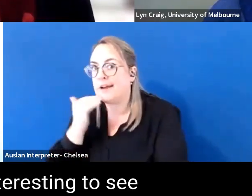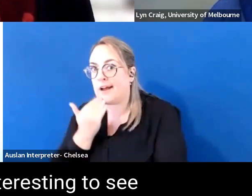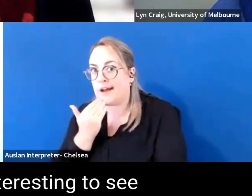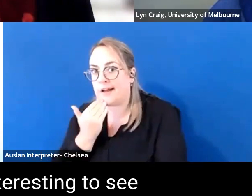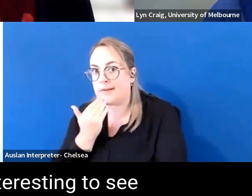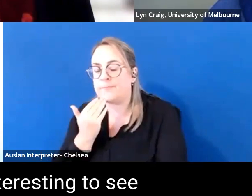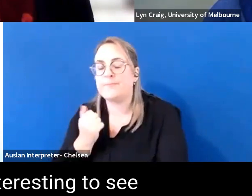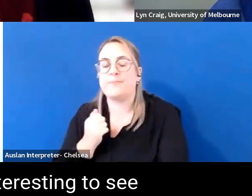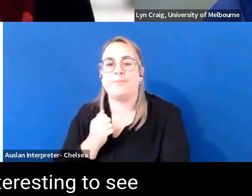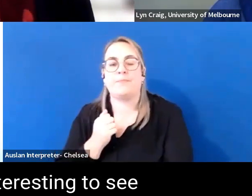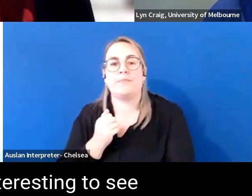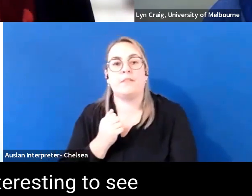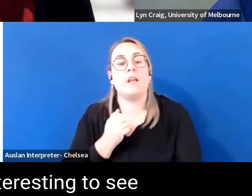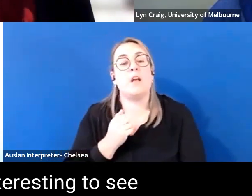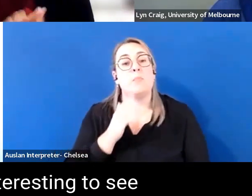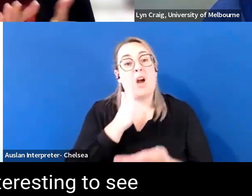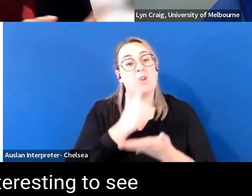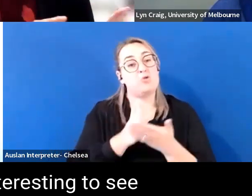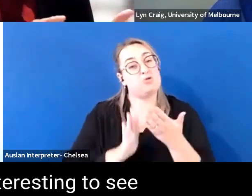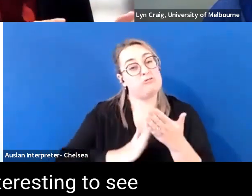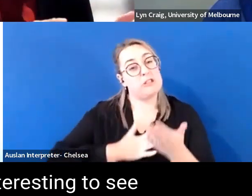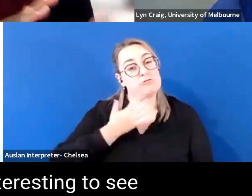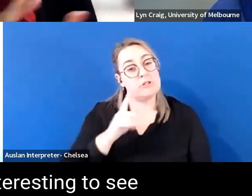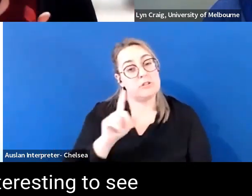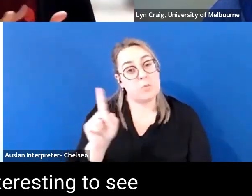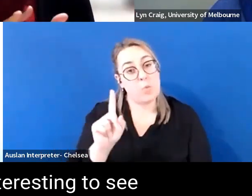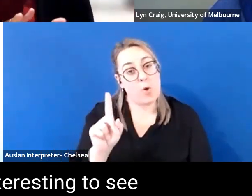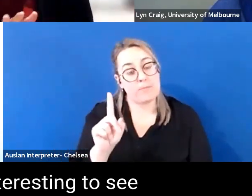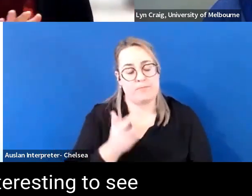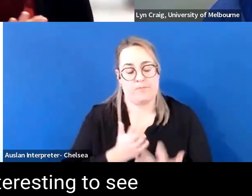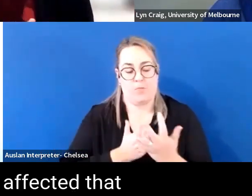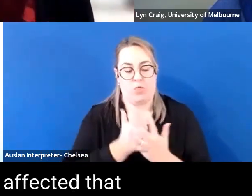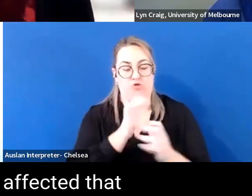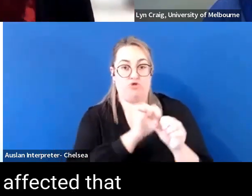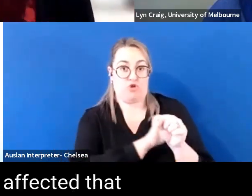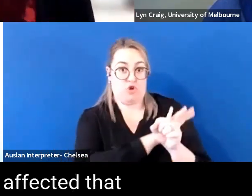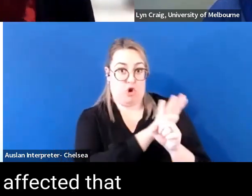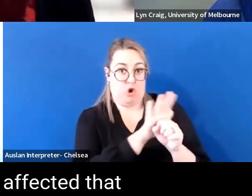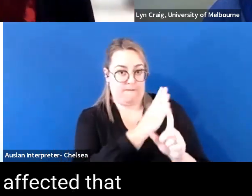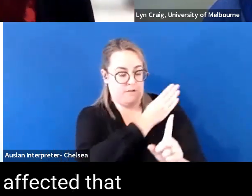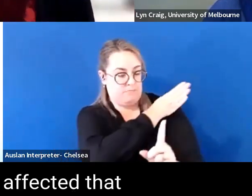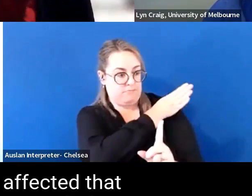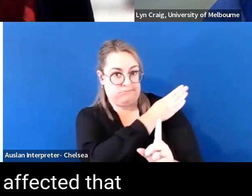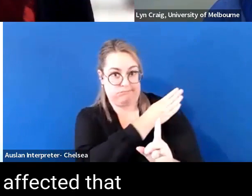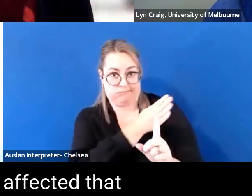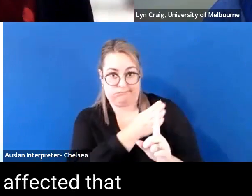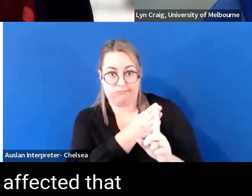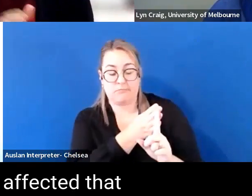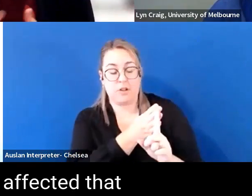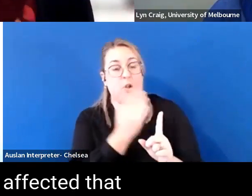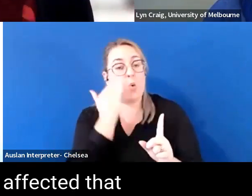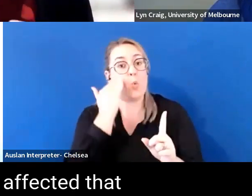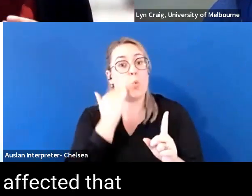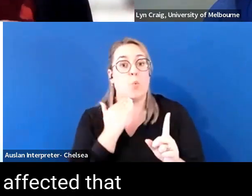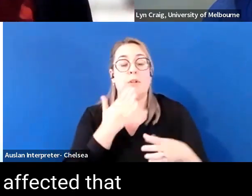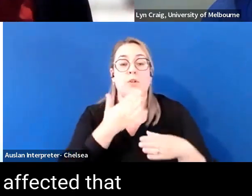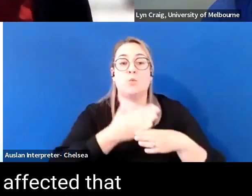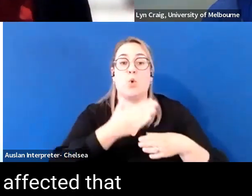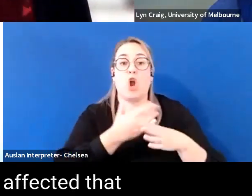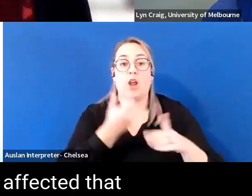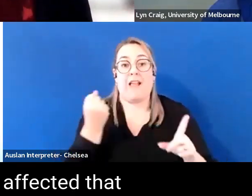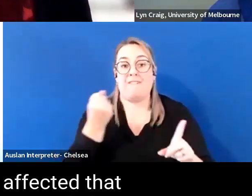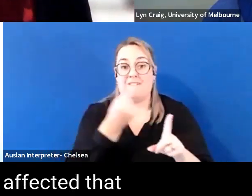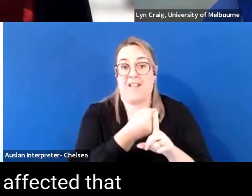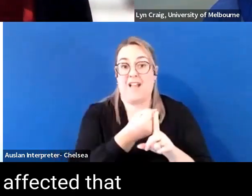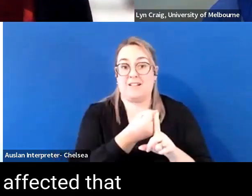quite interesting to see, as much as women's industries were heavily affected, that during